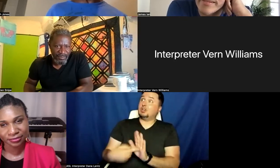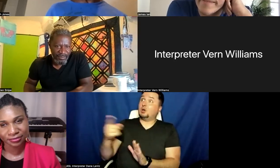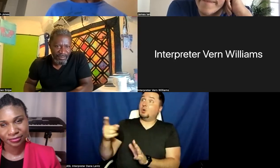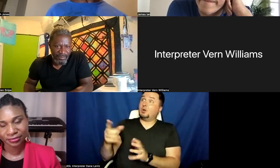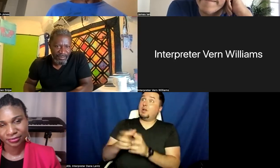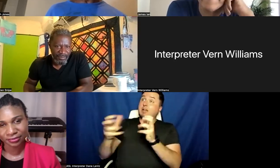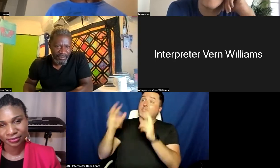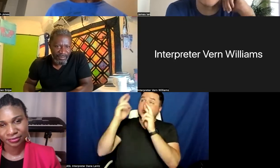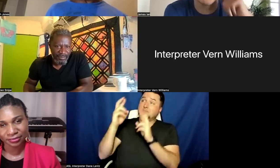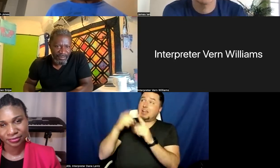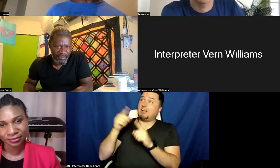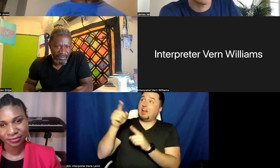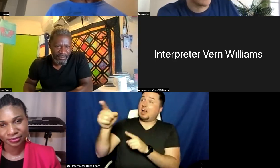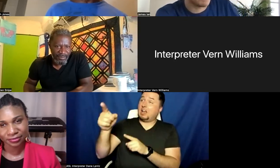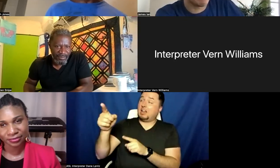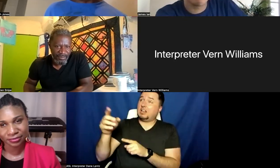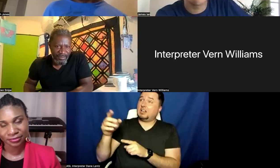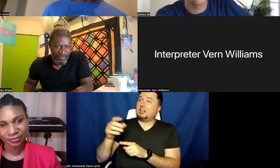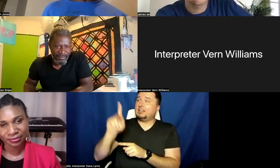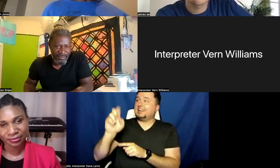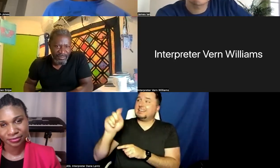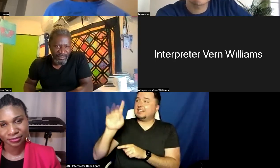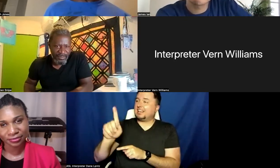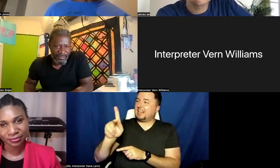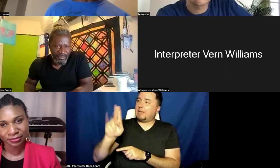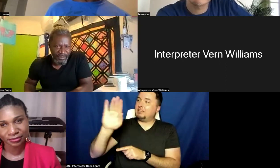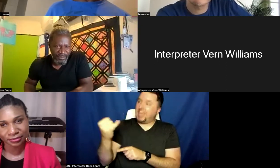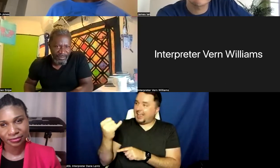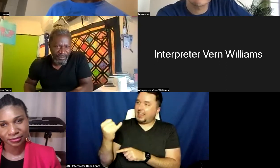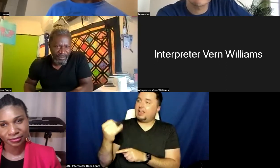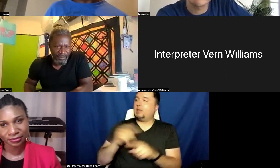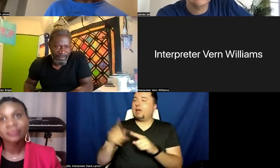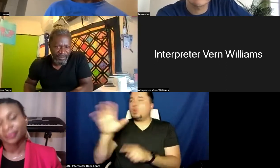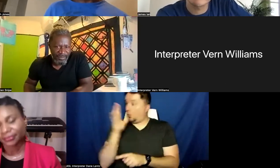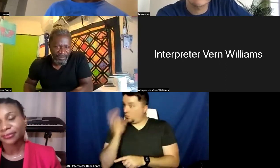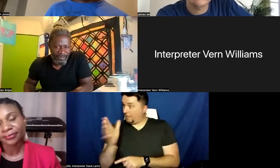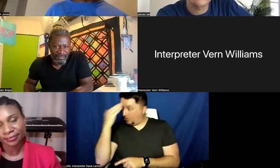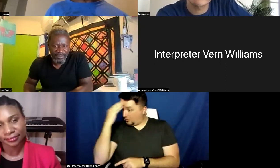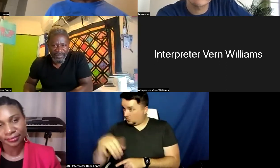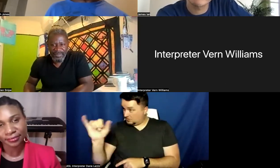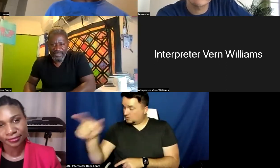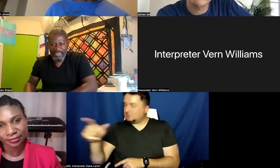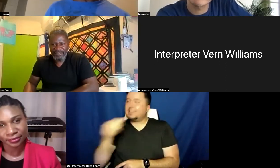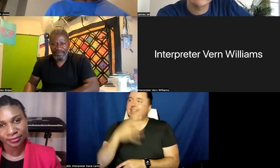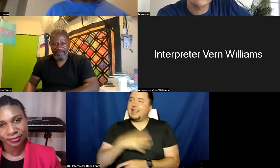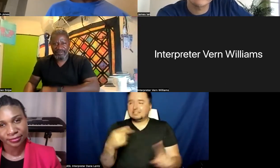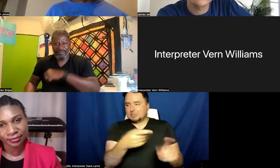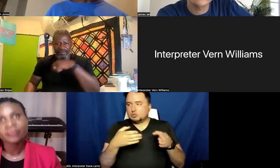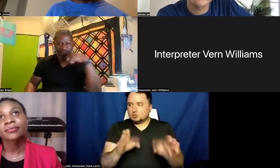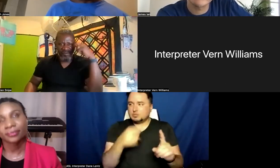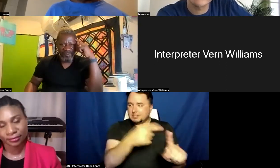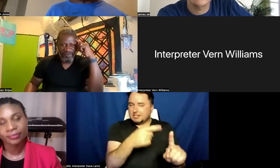respect to Ketanji Brown Jackson, but your grandma is dope too. The lady down the street is dope